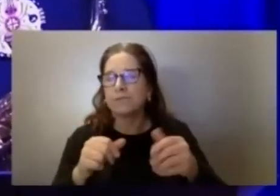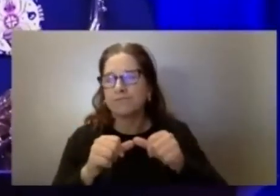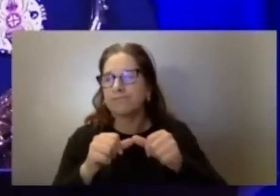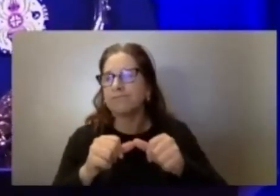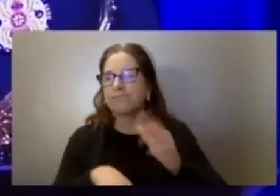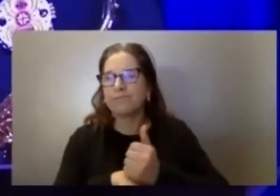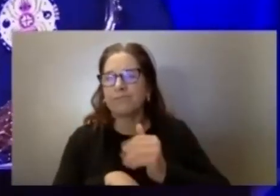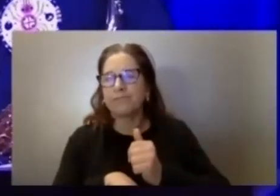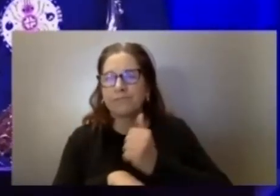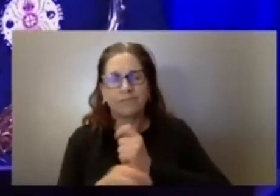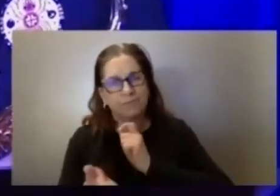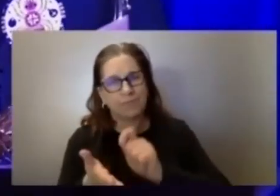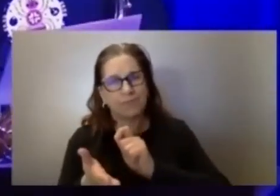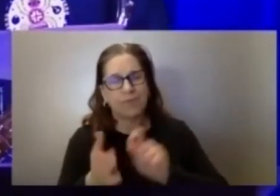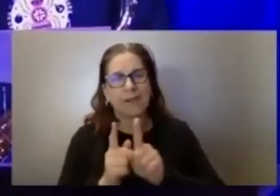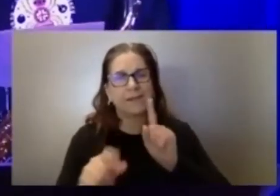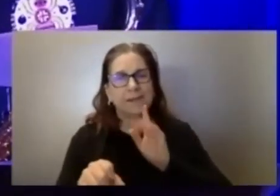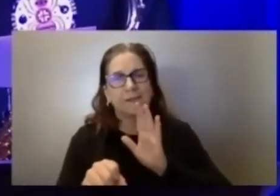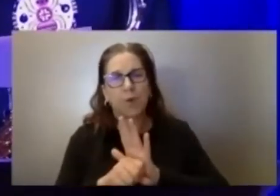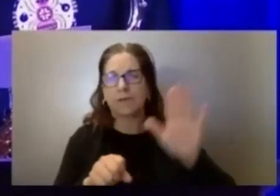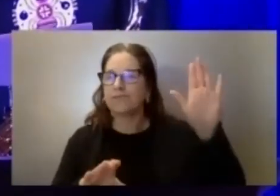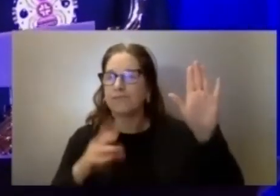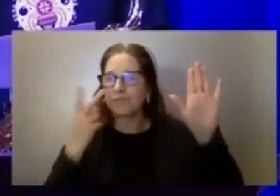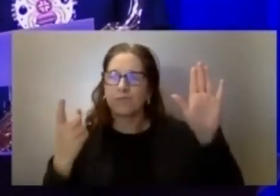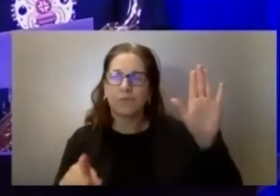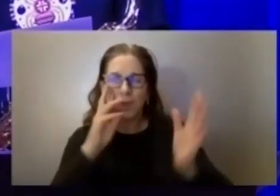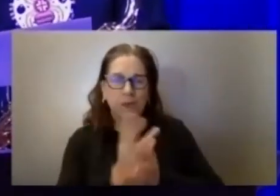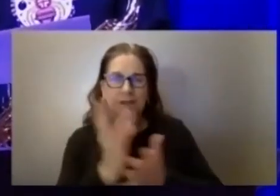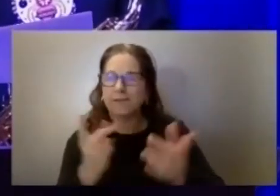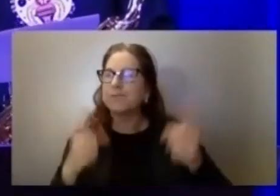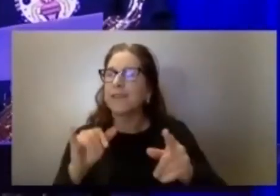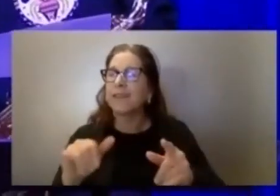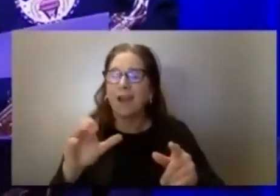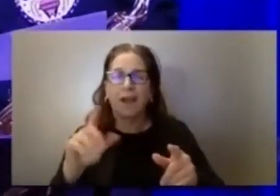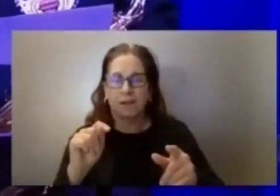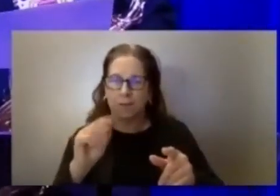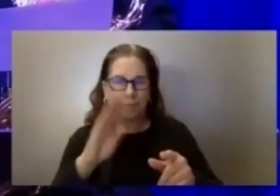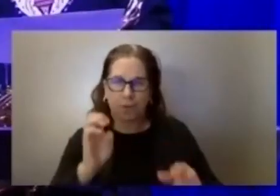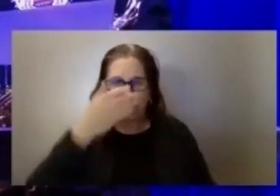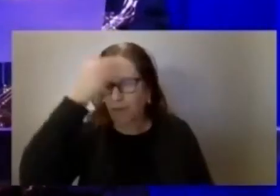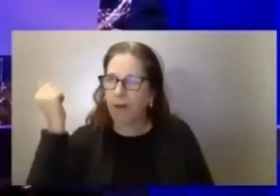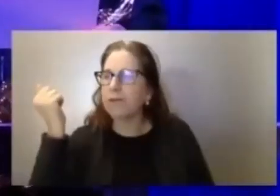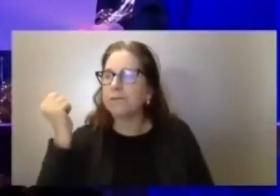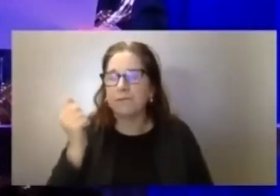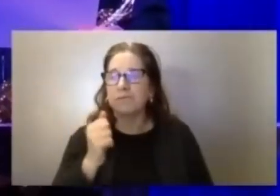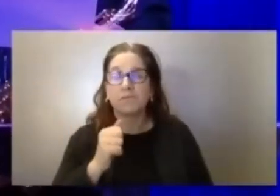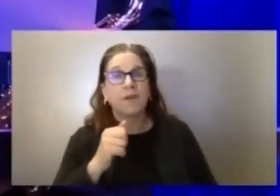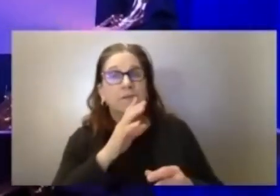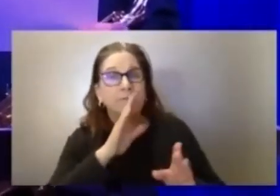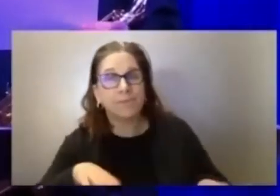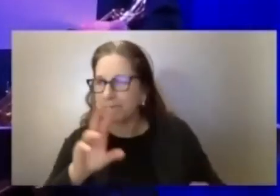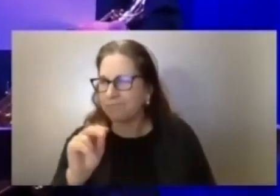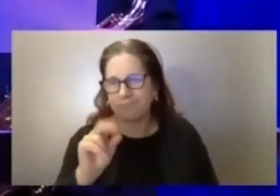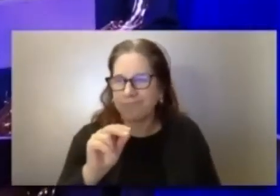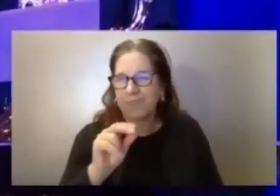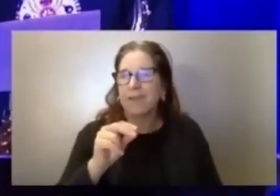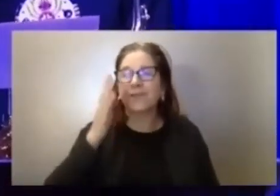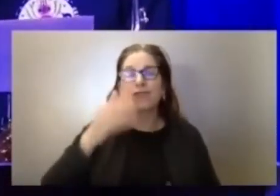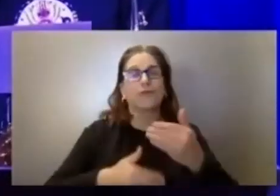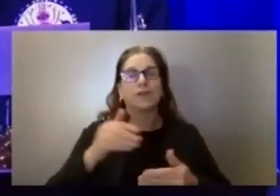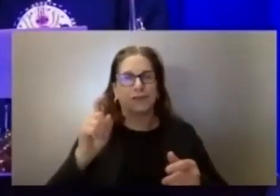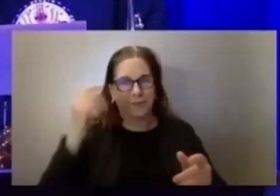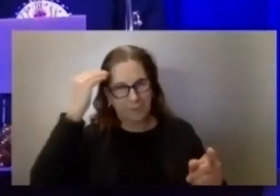witness. So this act will not go unremembered, unspoken. So maybe the future generations will listen